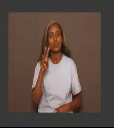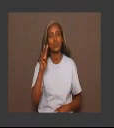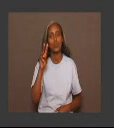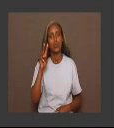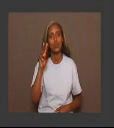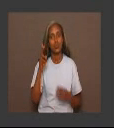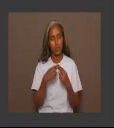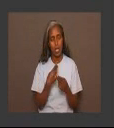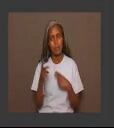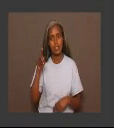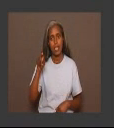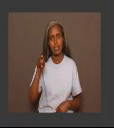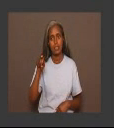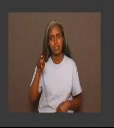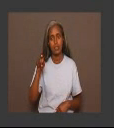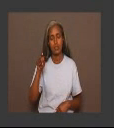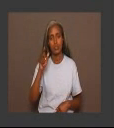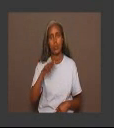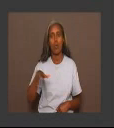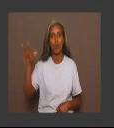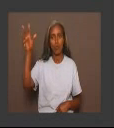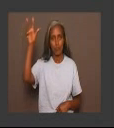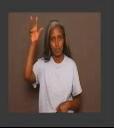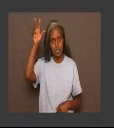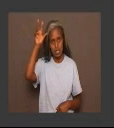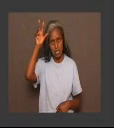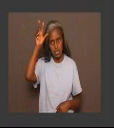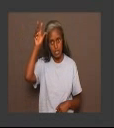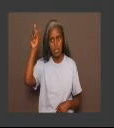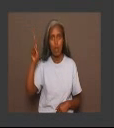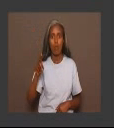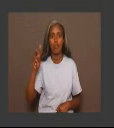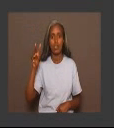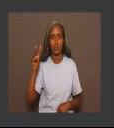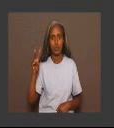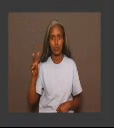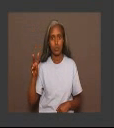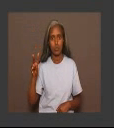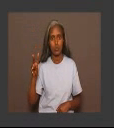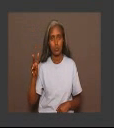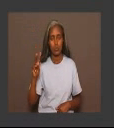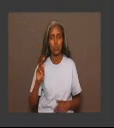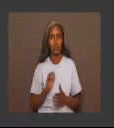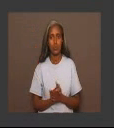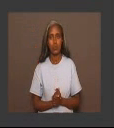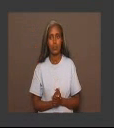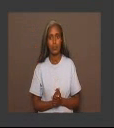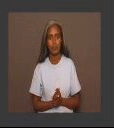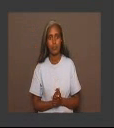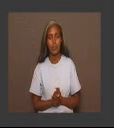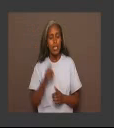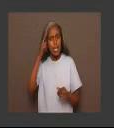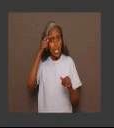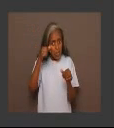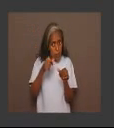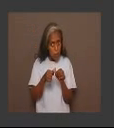2 times x to the power of 3 over 2.